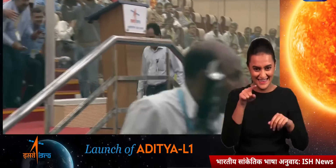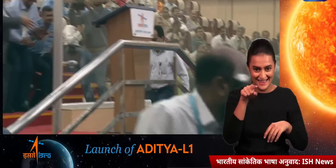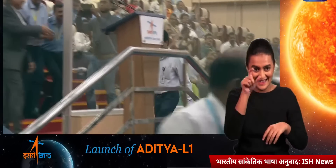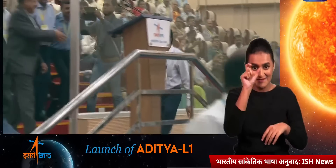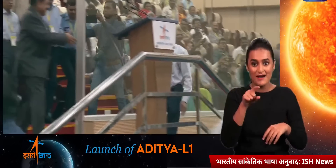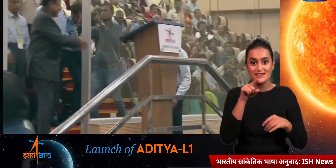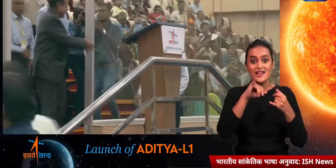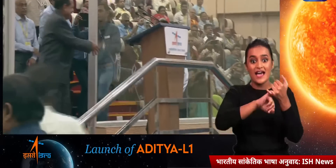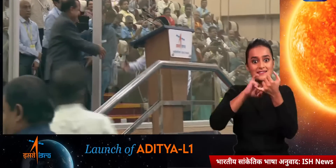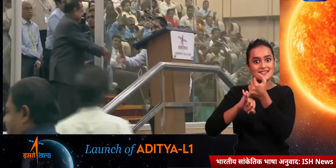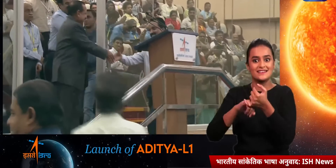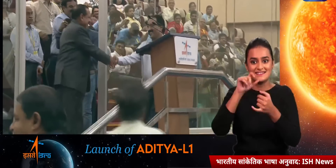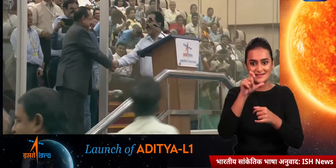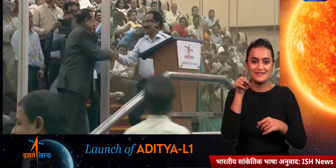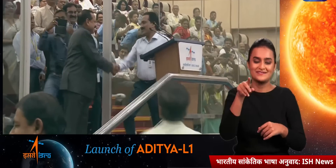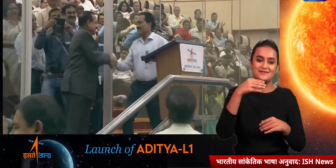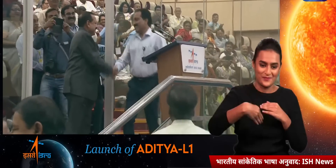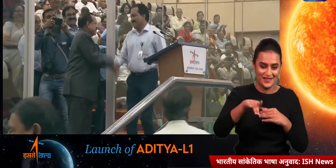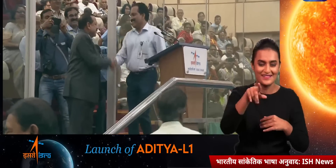Somnath.